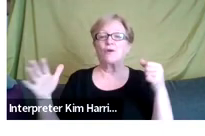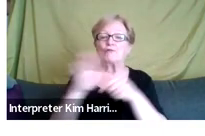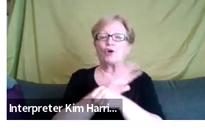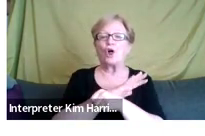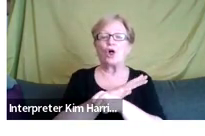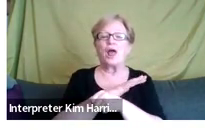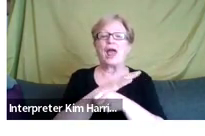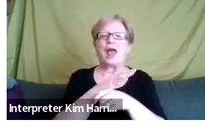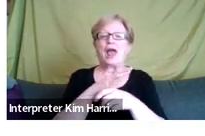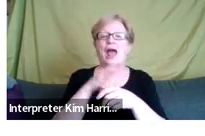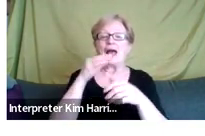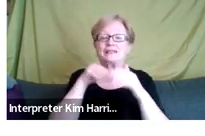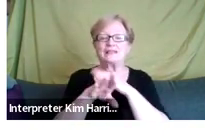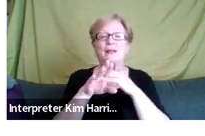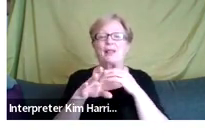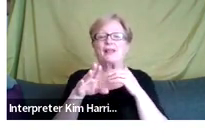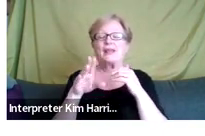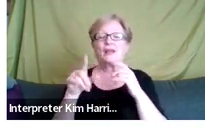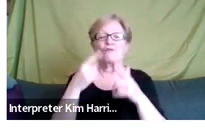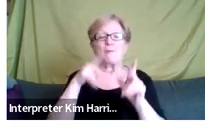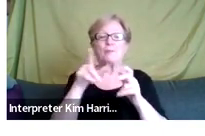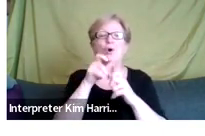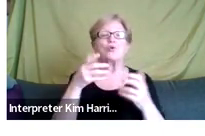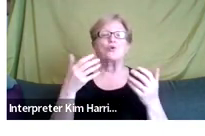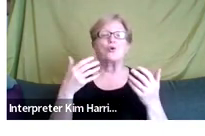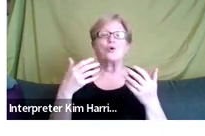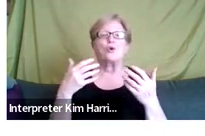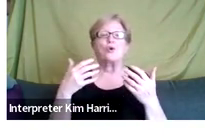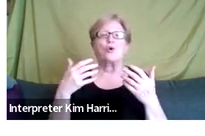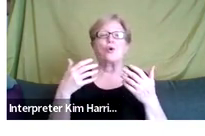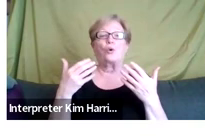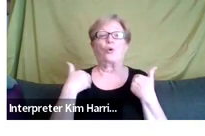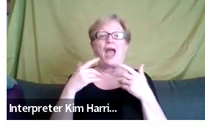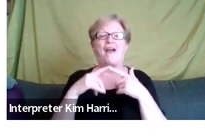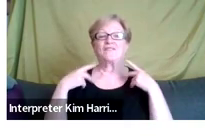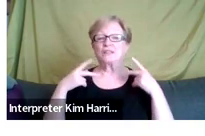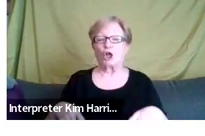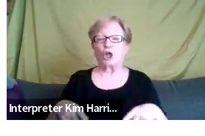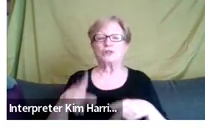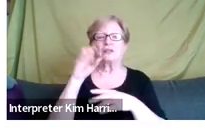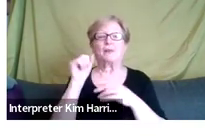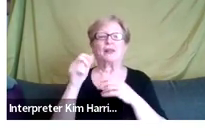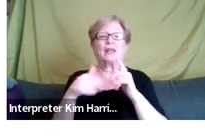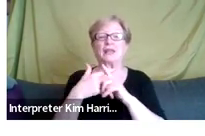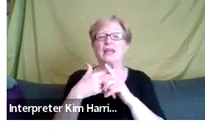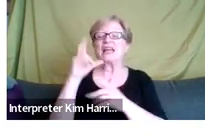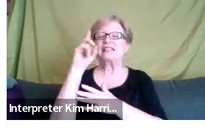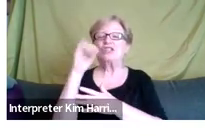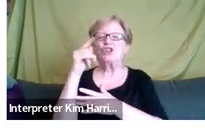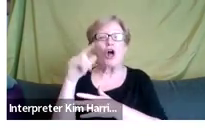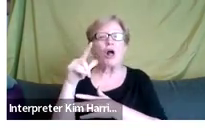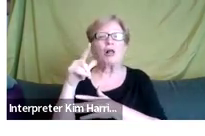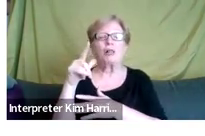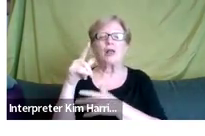accessibility, for people who may present with physical disabilities, digital inclusion and accessibility